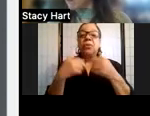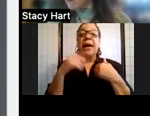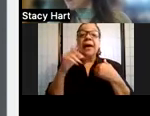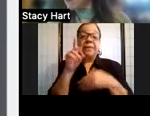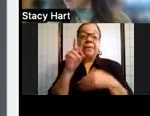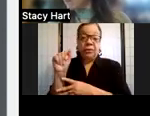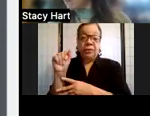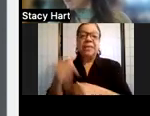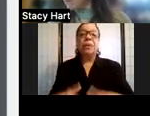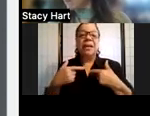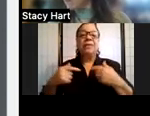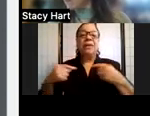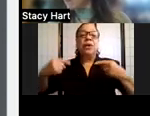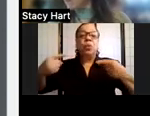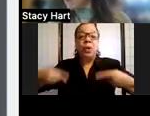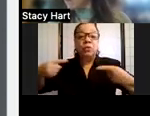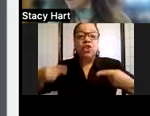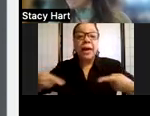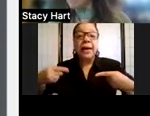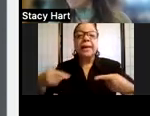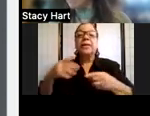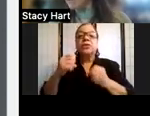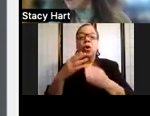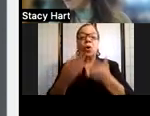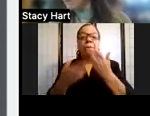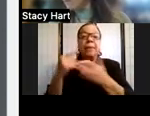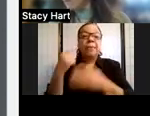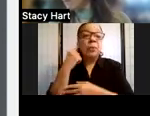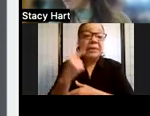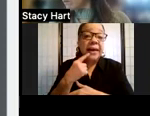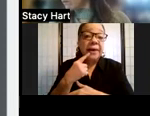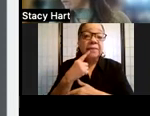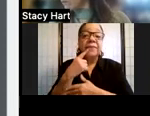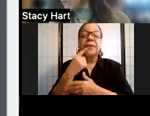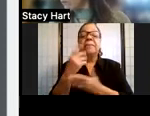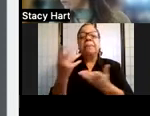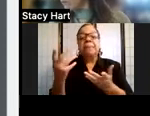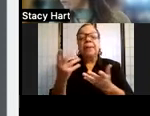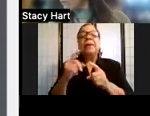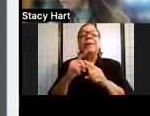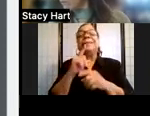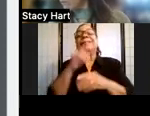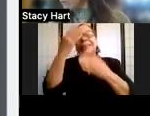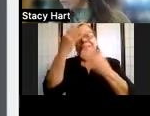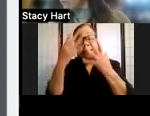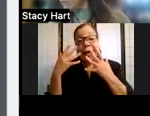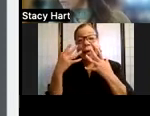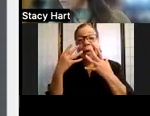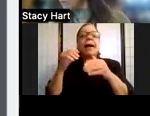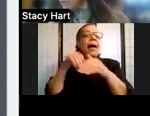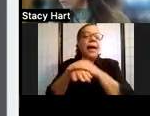we are living in wheelchairs or maybe not hearing what you are saying. The tragedy is that